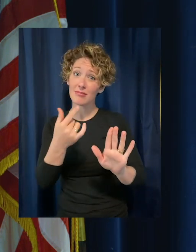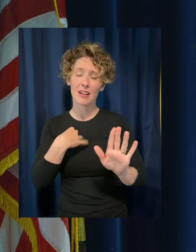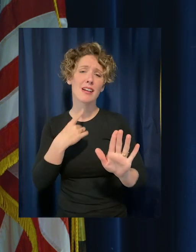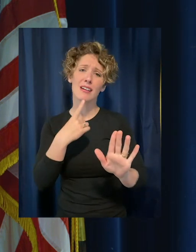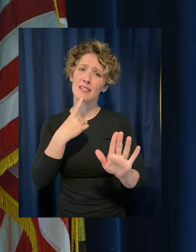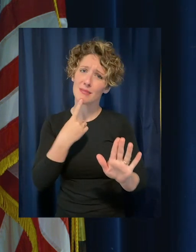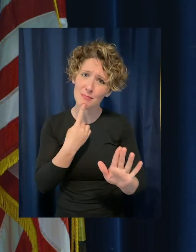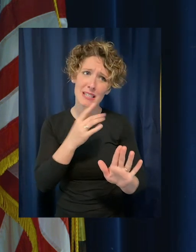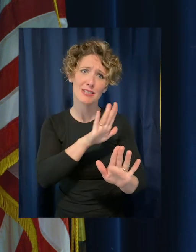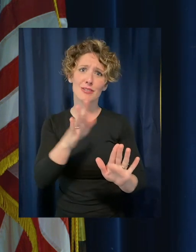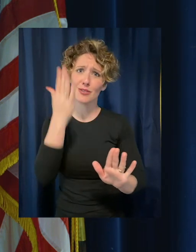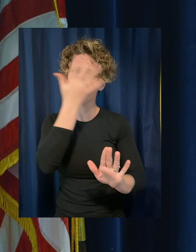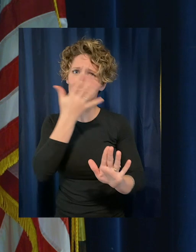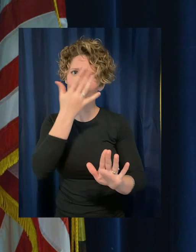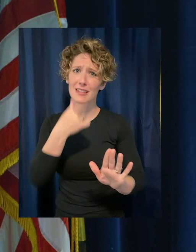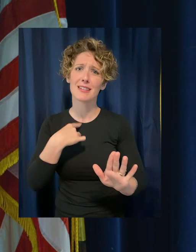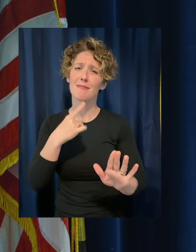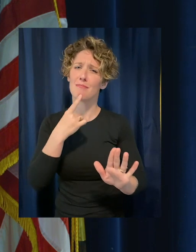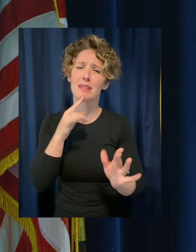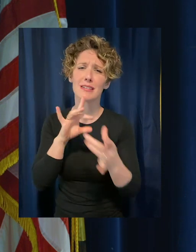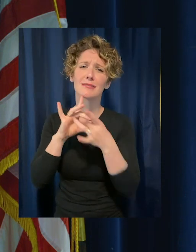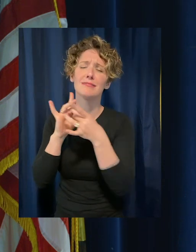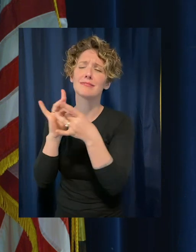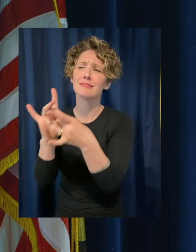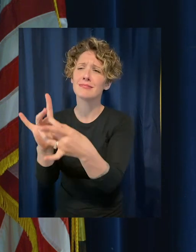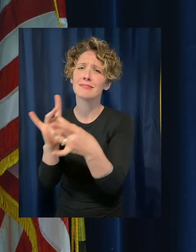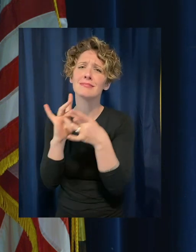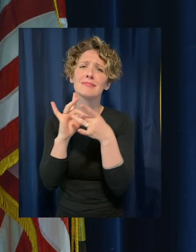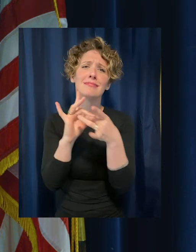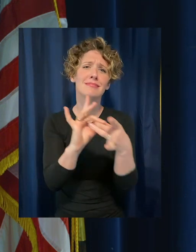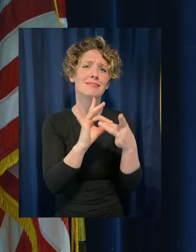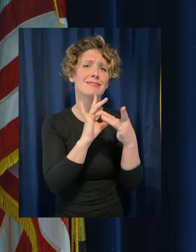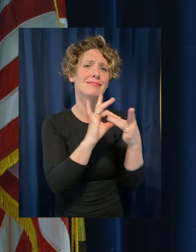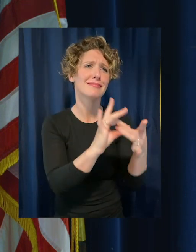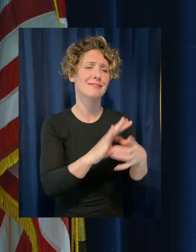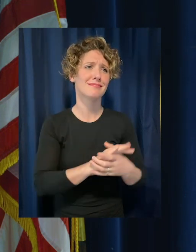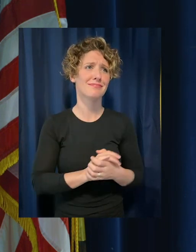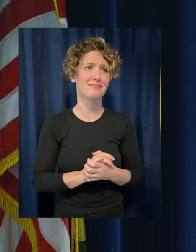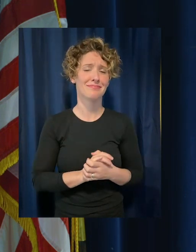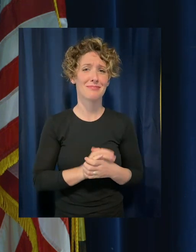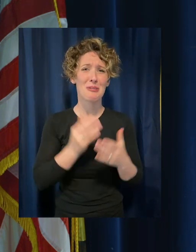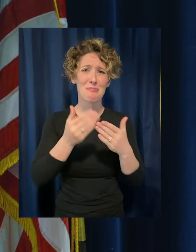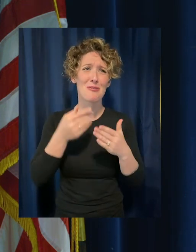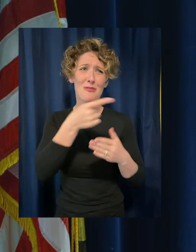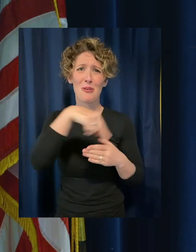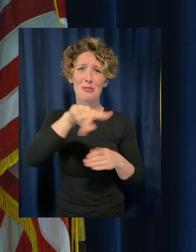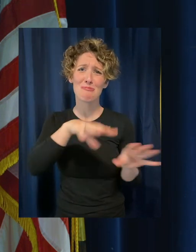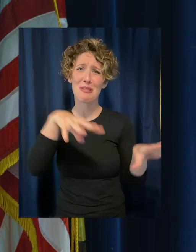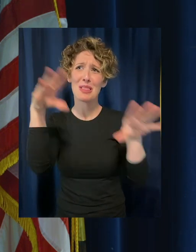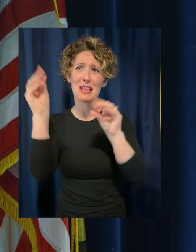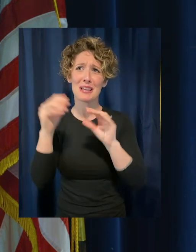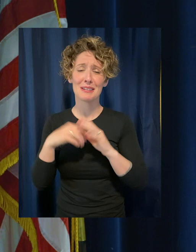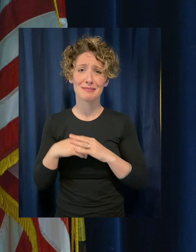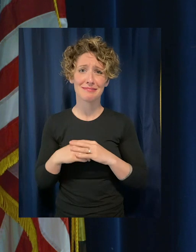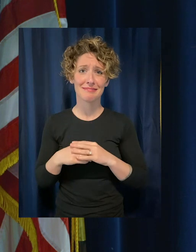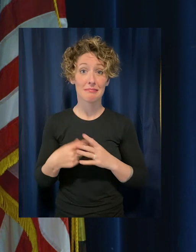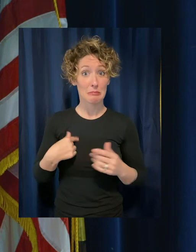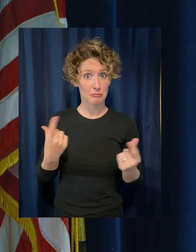together a board with your sophomore pictures on it so I can pretend I'm talking to you. I wish you everything good in